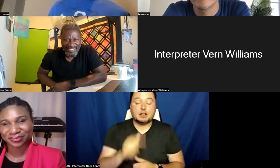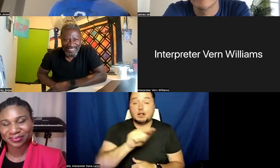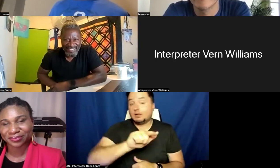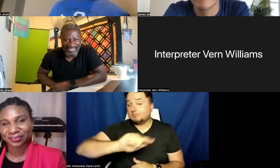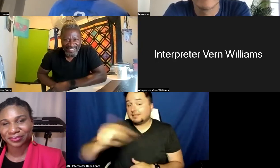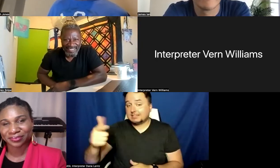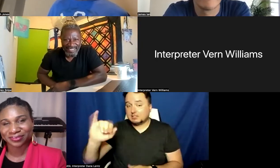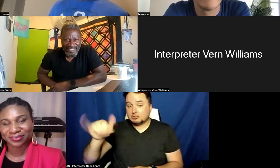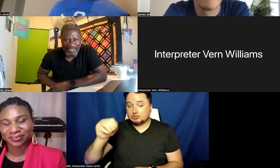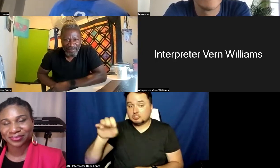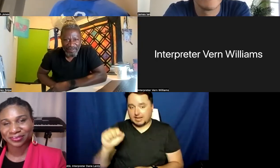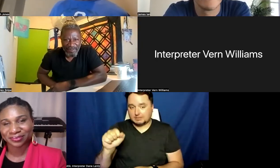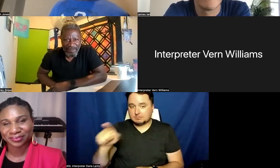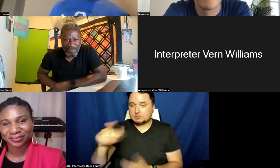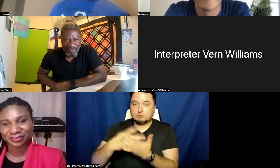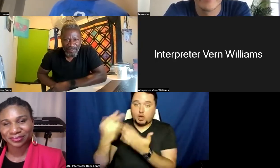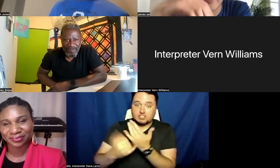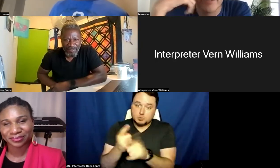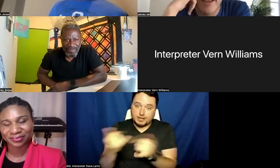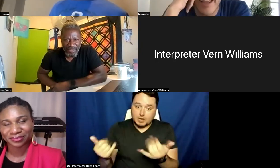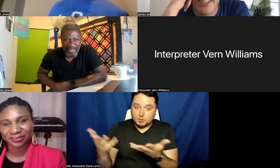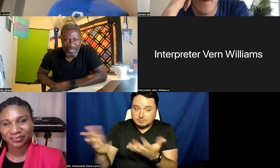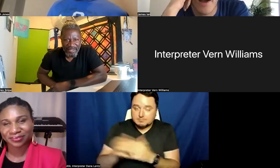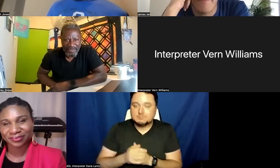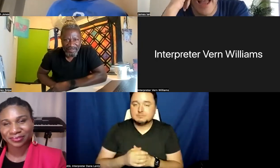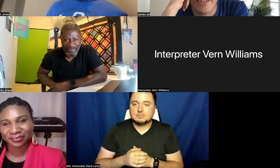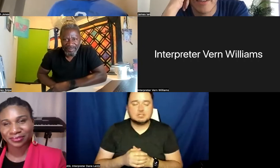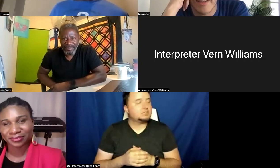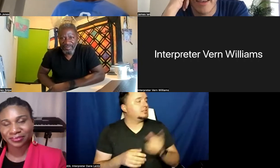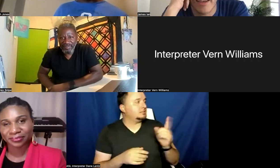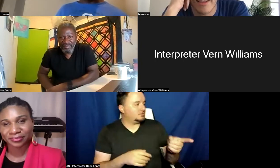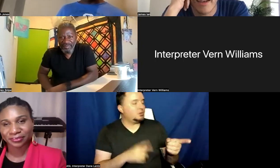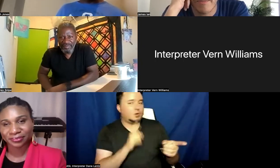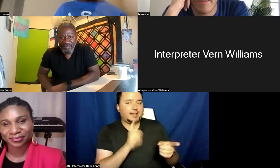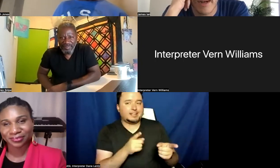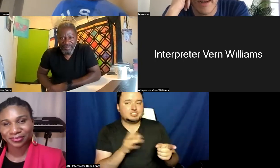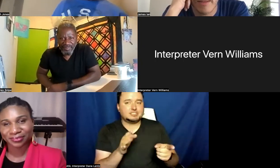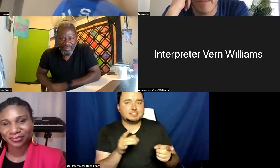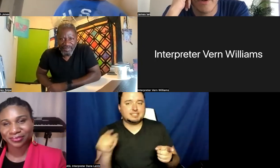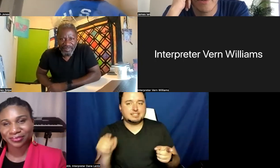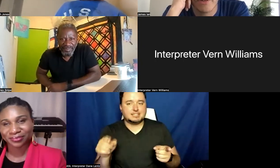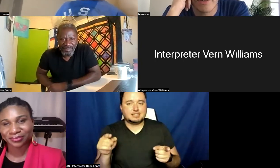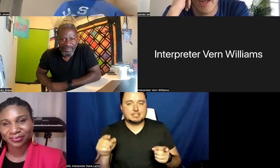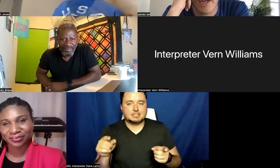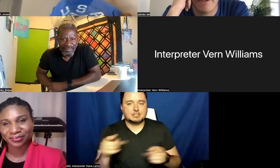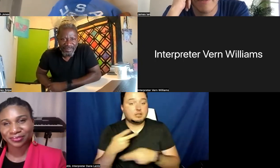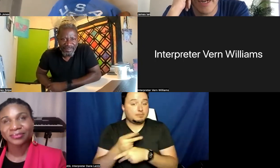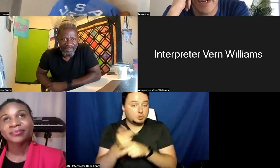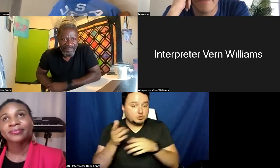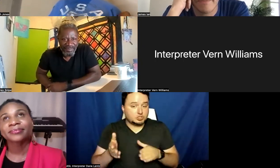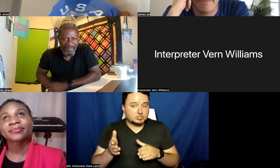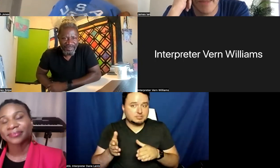James, what are you working on? What are your projects right now? Yeah, so actually the producers